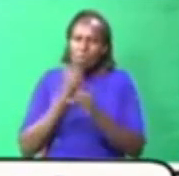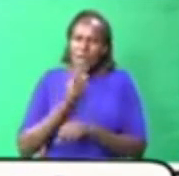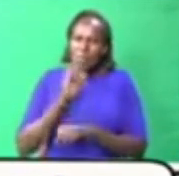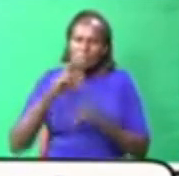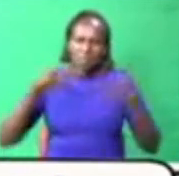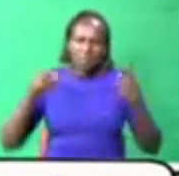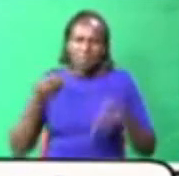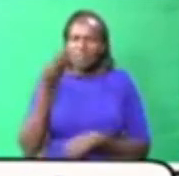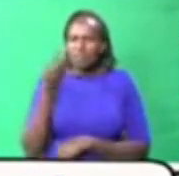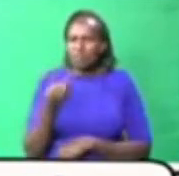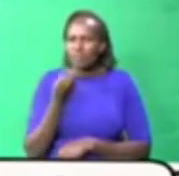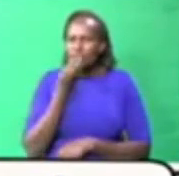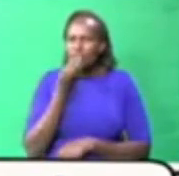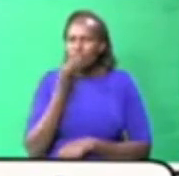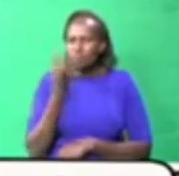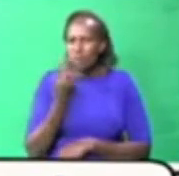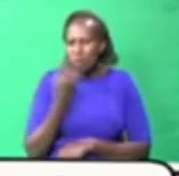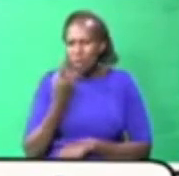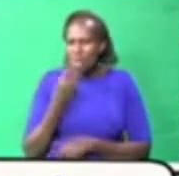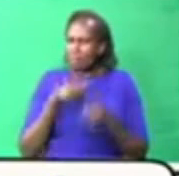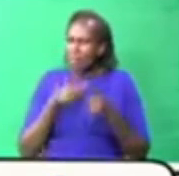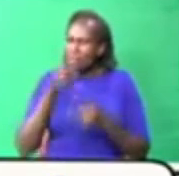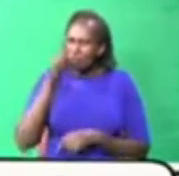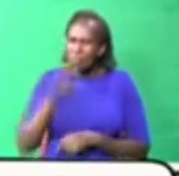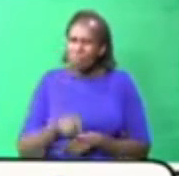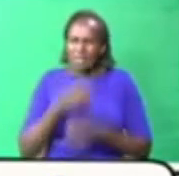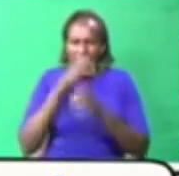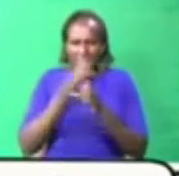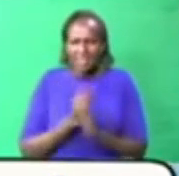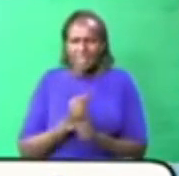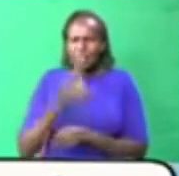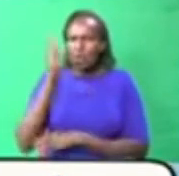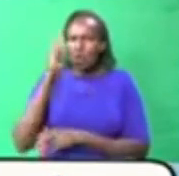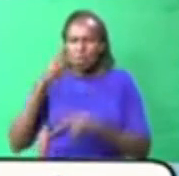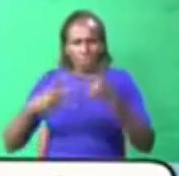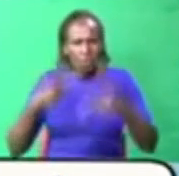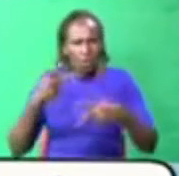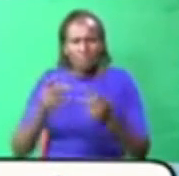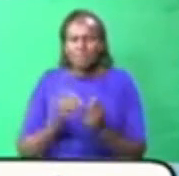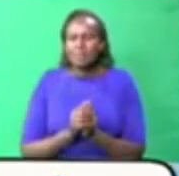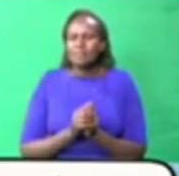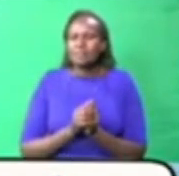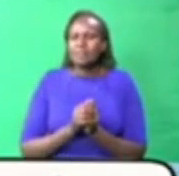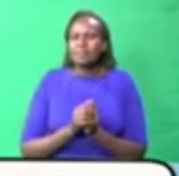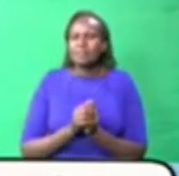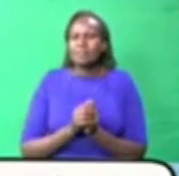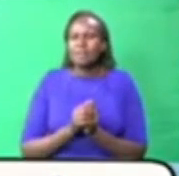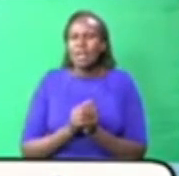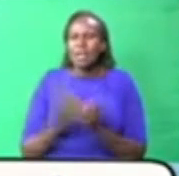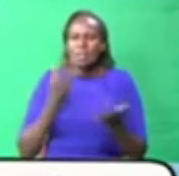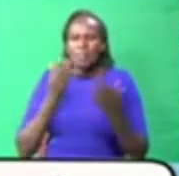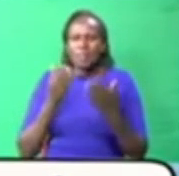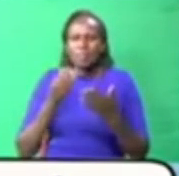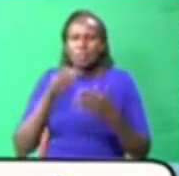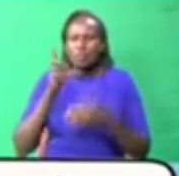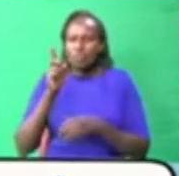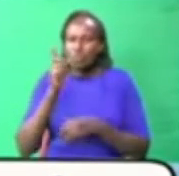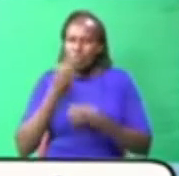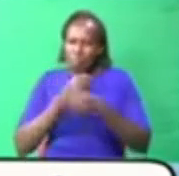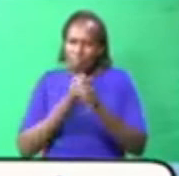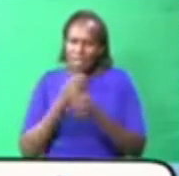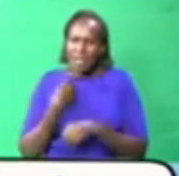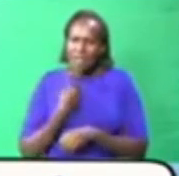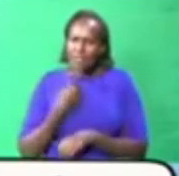chakula tu. But let me tell you, you must trust God's process. Biblia inasema kwamba, though you have made us to see